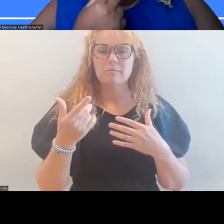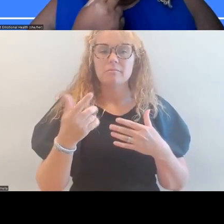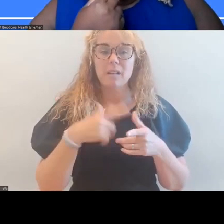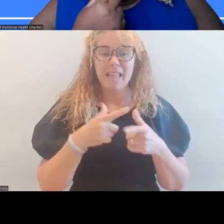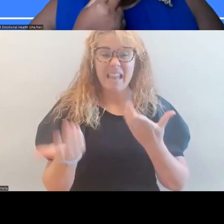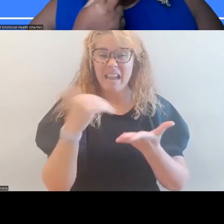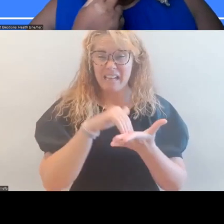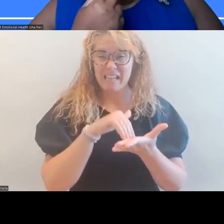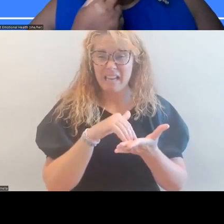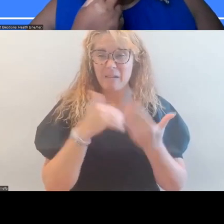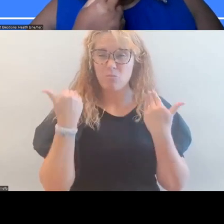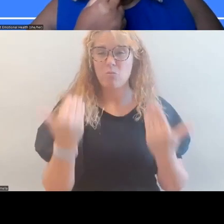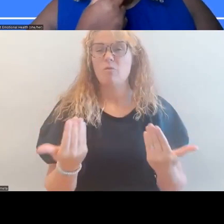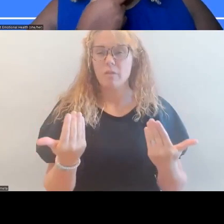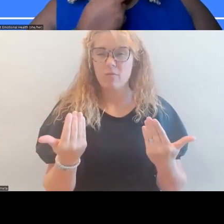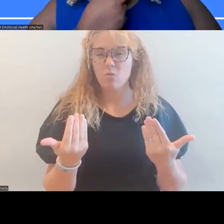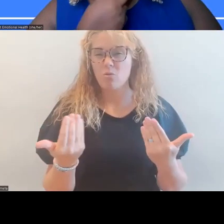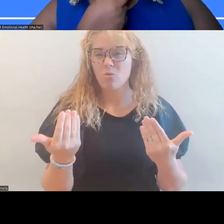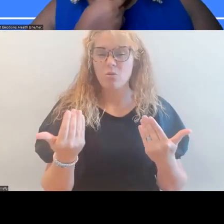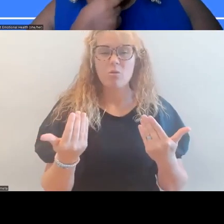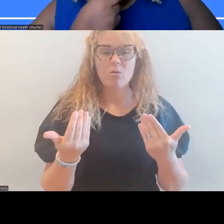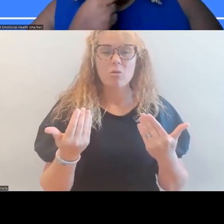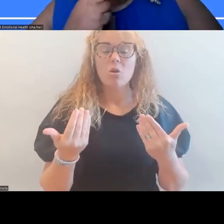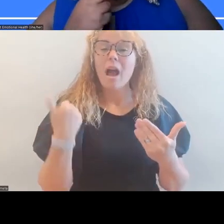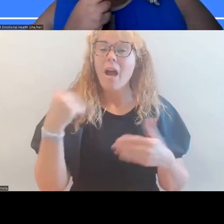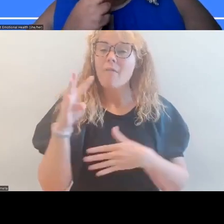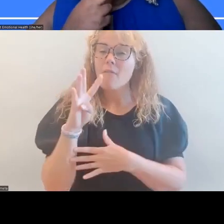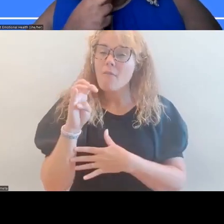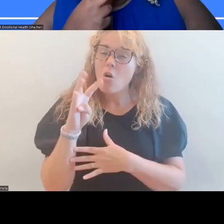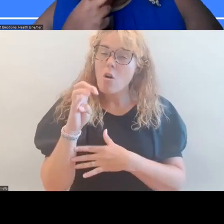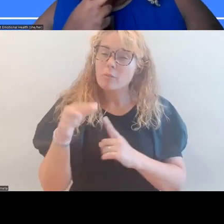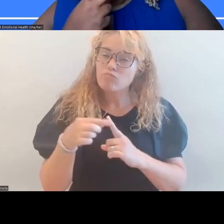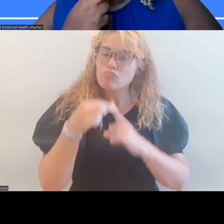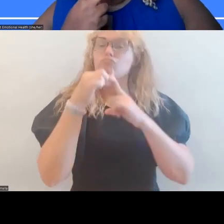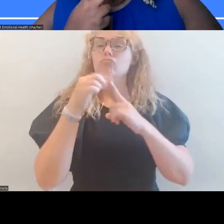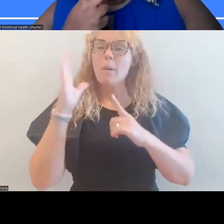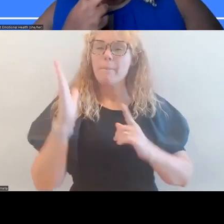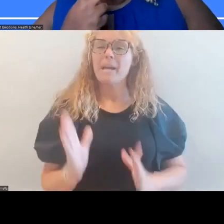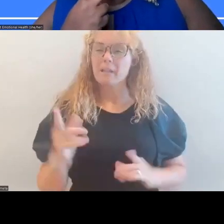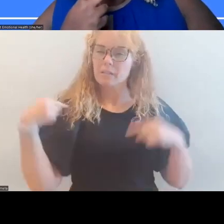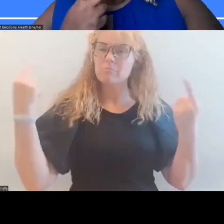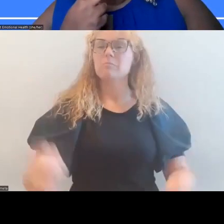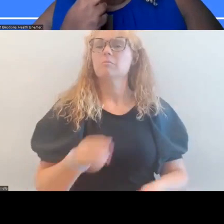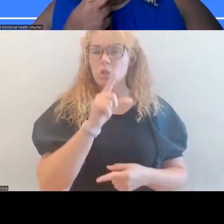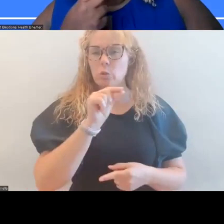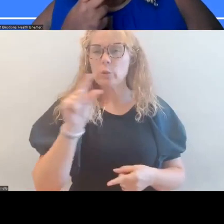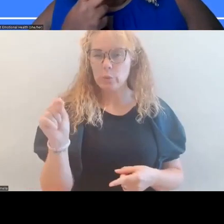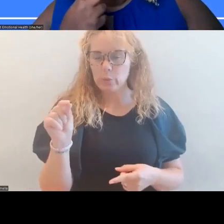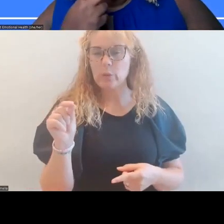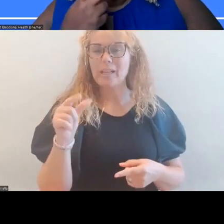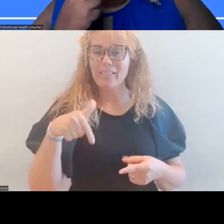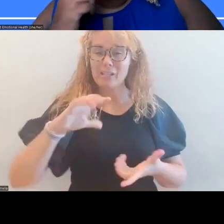again, so moving forward here, we have had over 400 unique speakers since 2020. Again, this little crisis jam